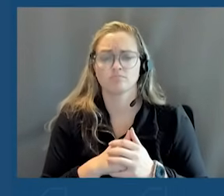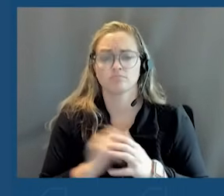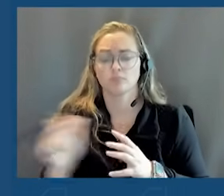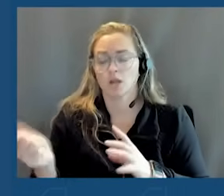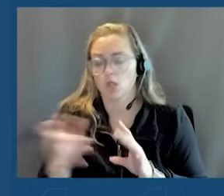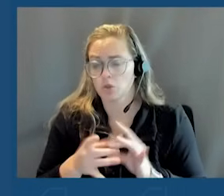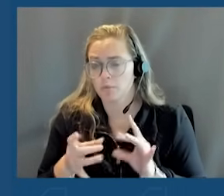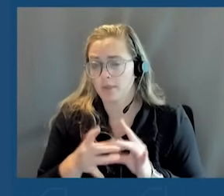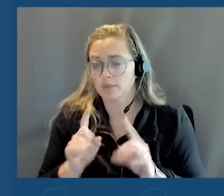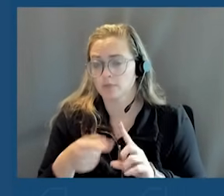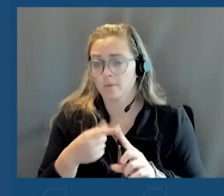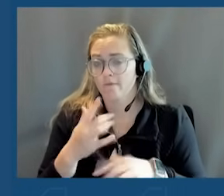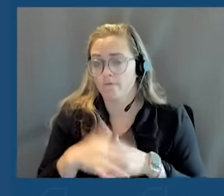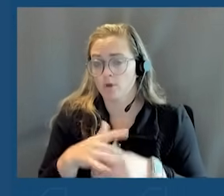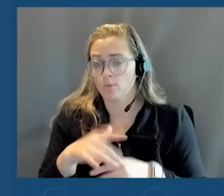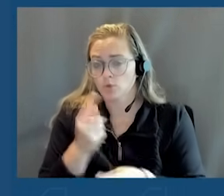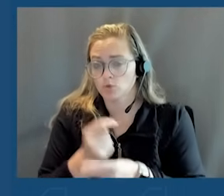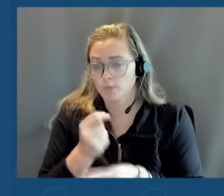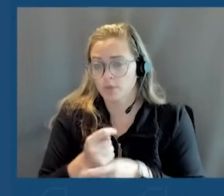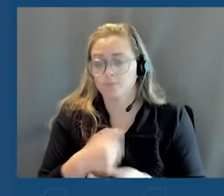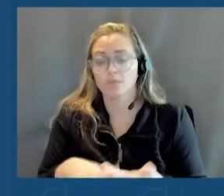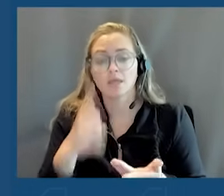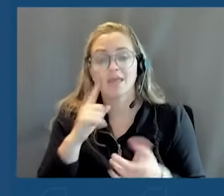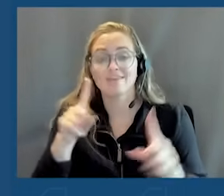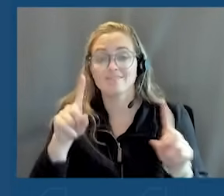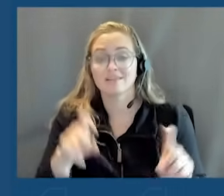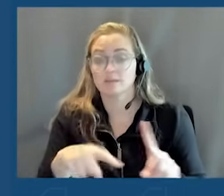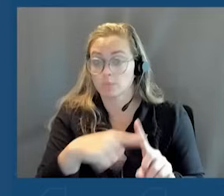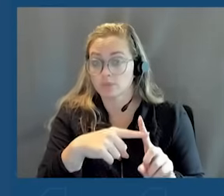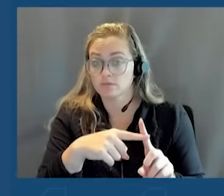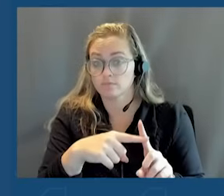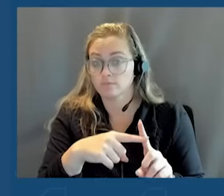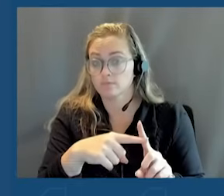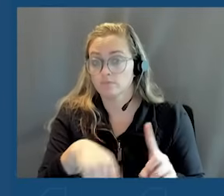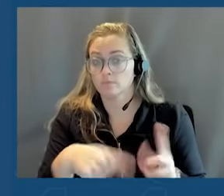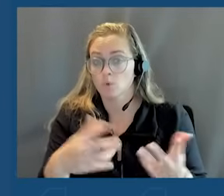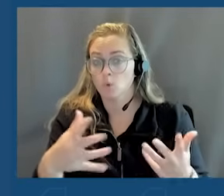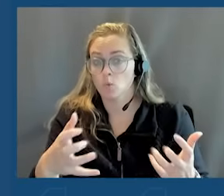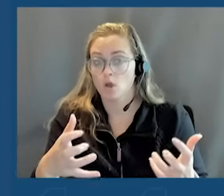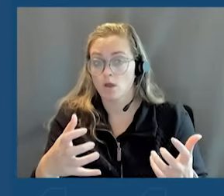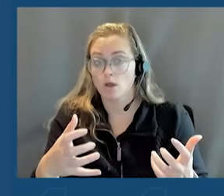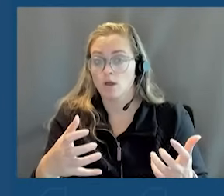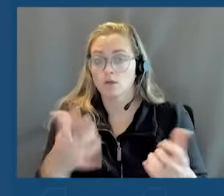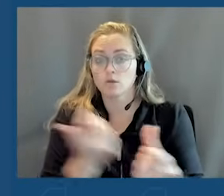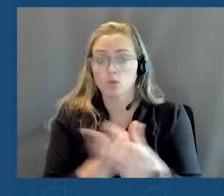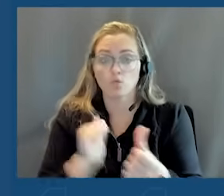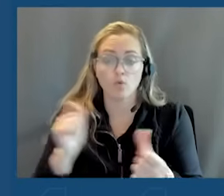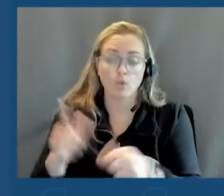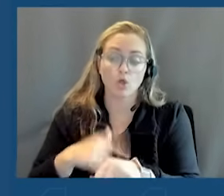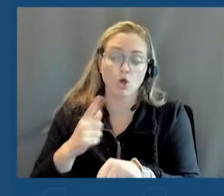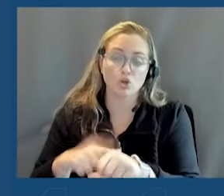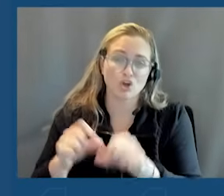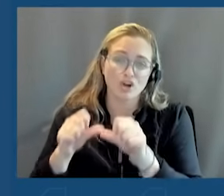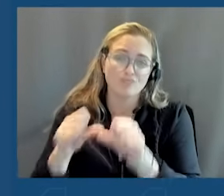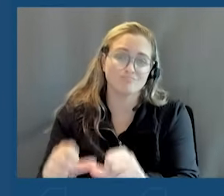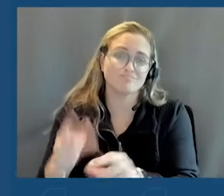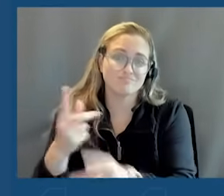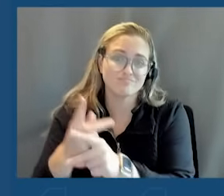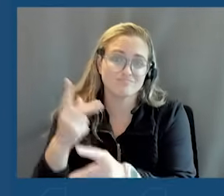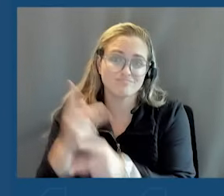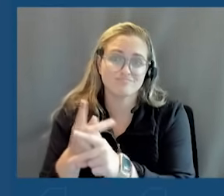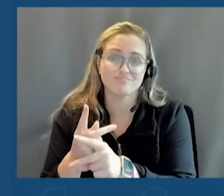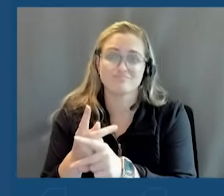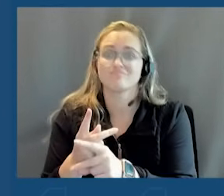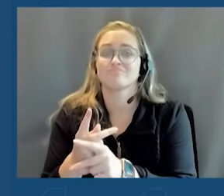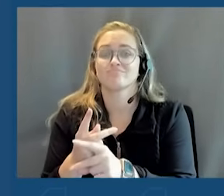on the available treatment. If you test positive and you want to avoid the longer-term consequences and a week or